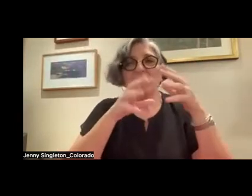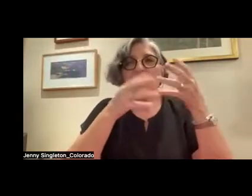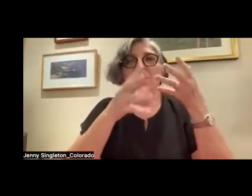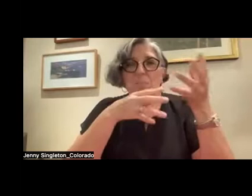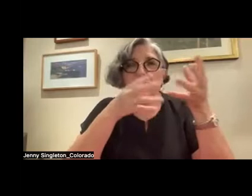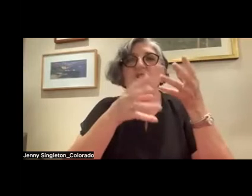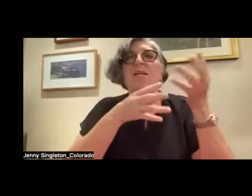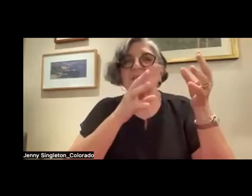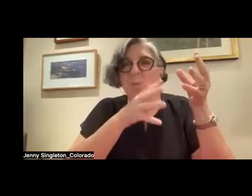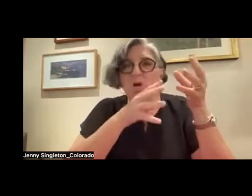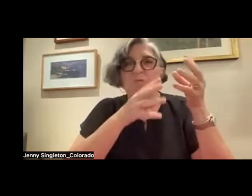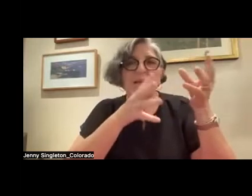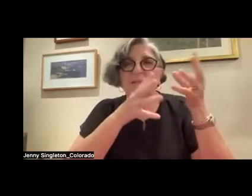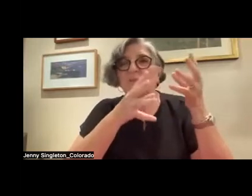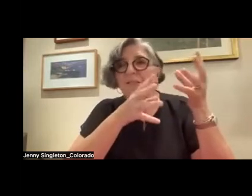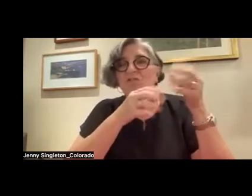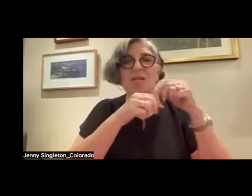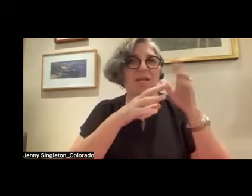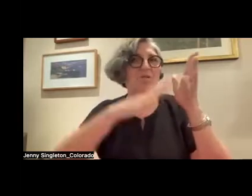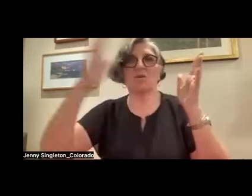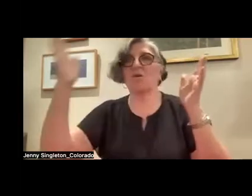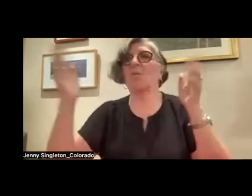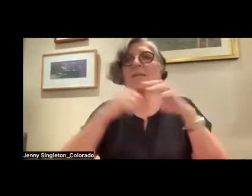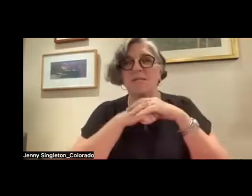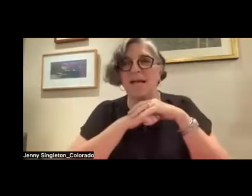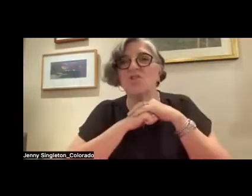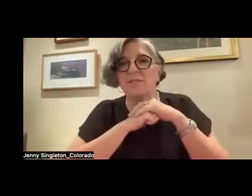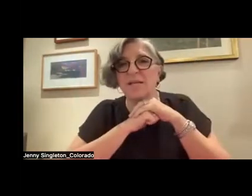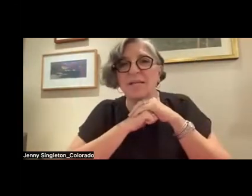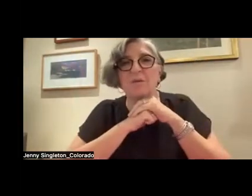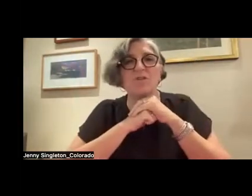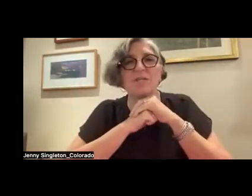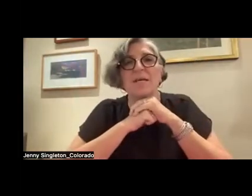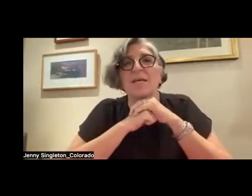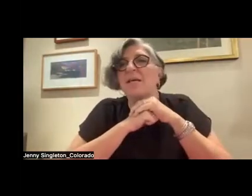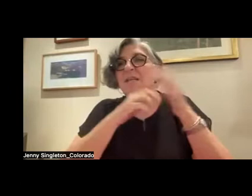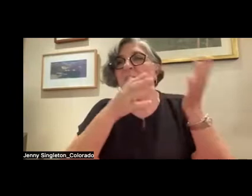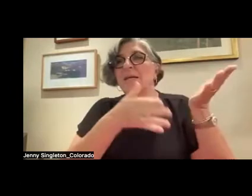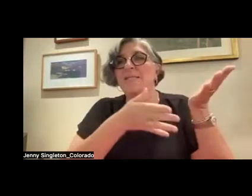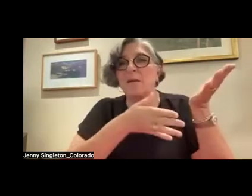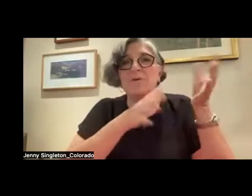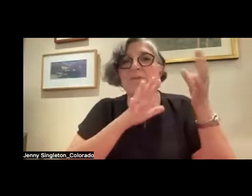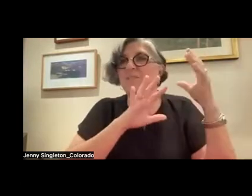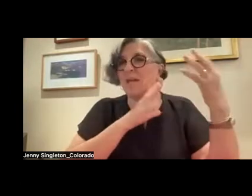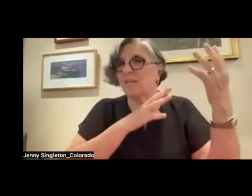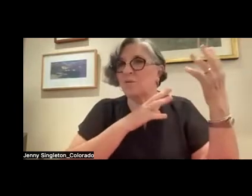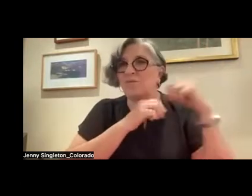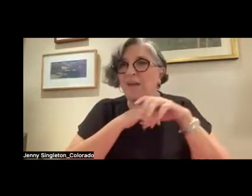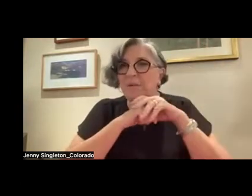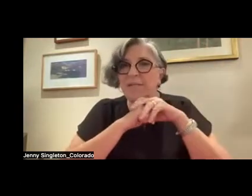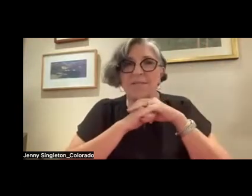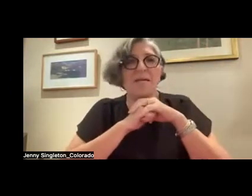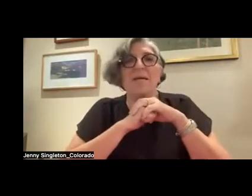very emerging small family village sign languages all the way to national sign languages. Some examples of sign